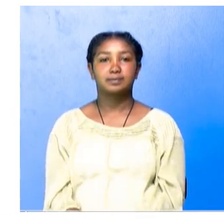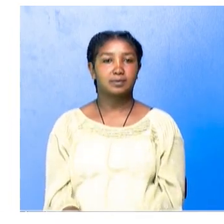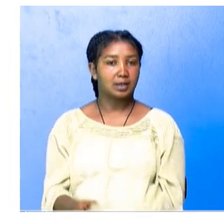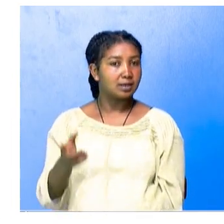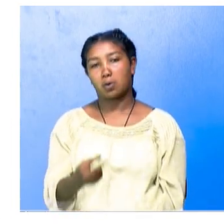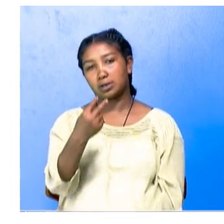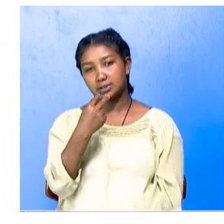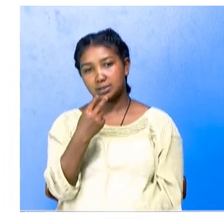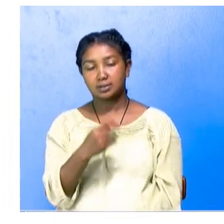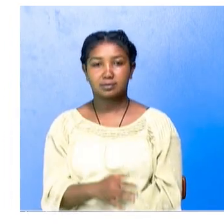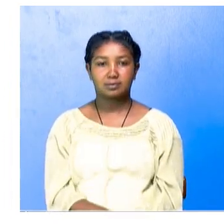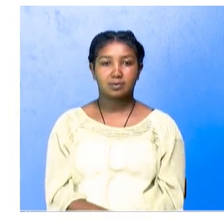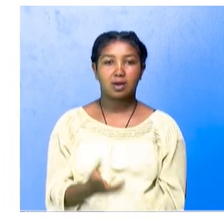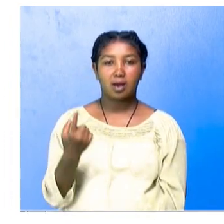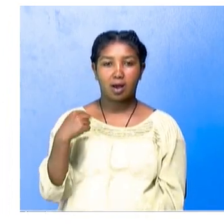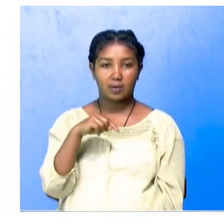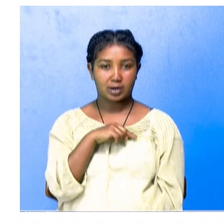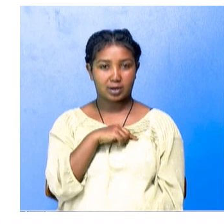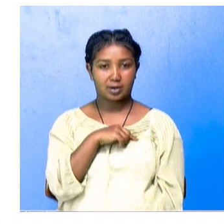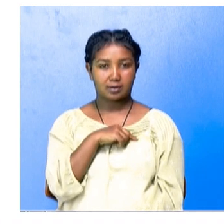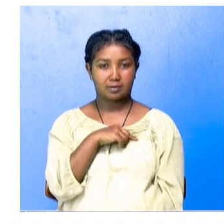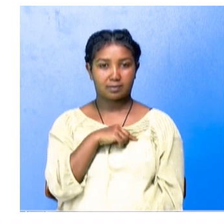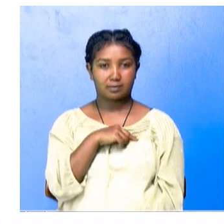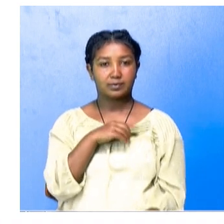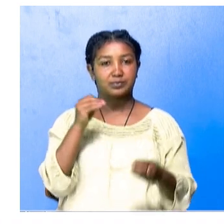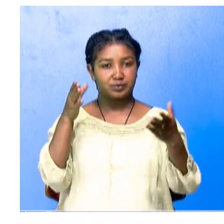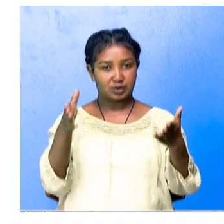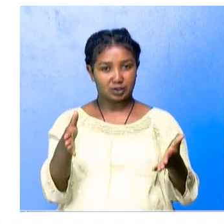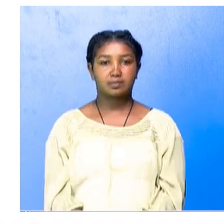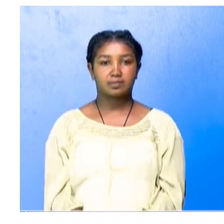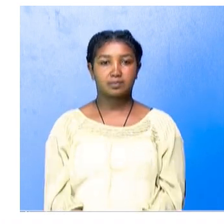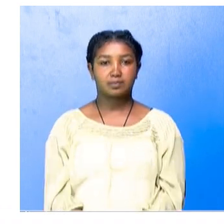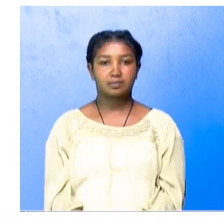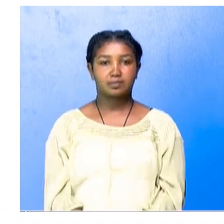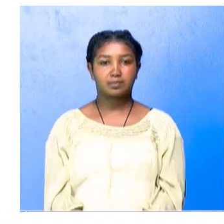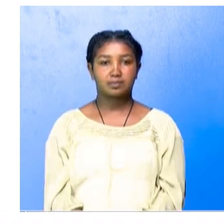listen our teacher.